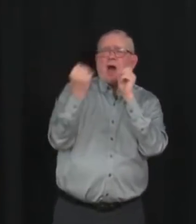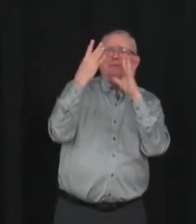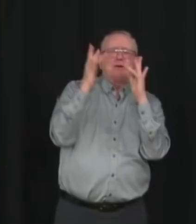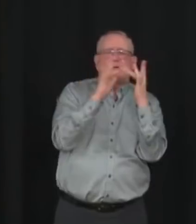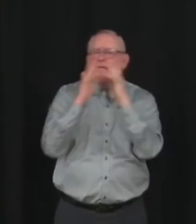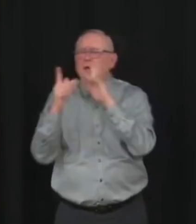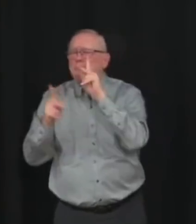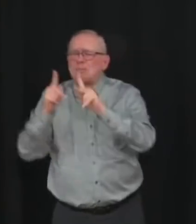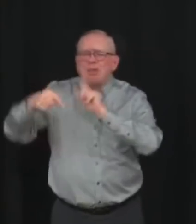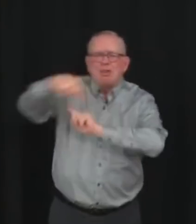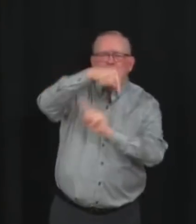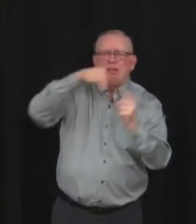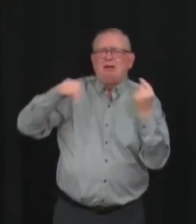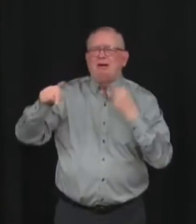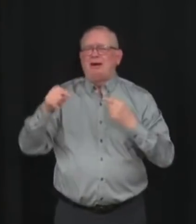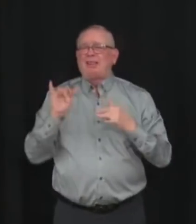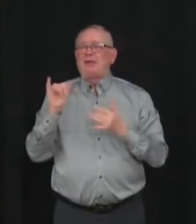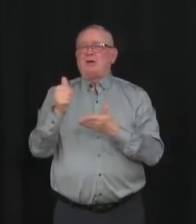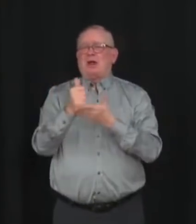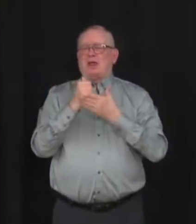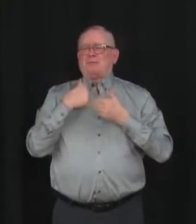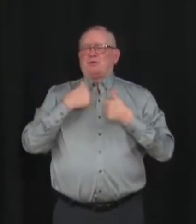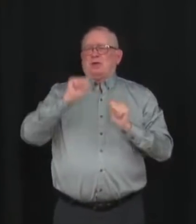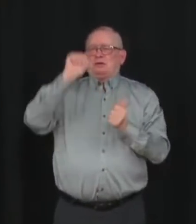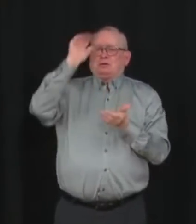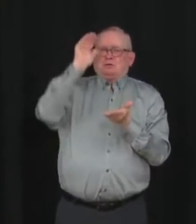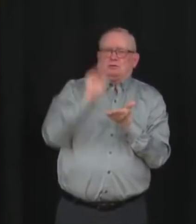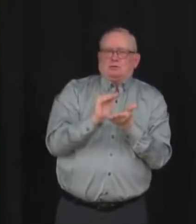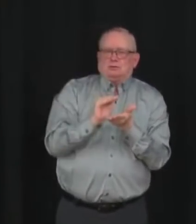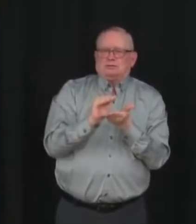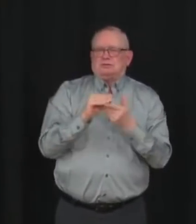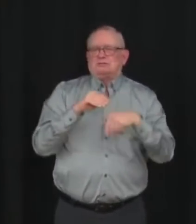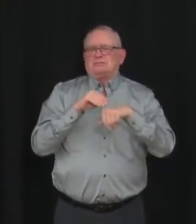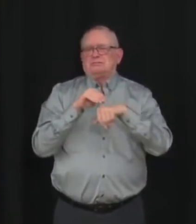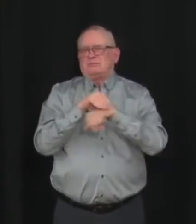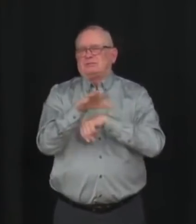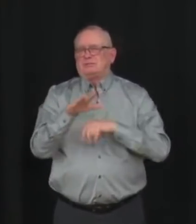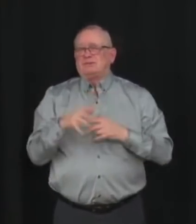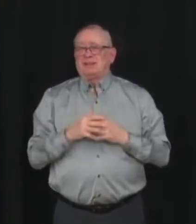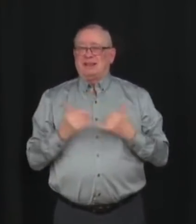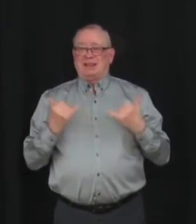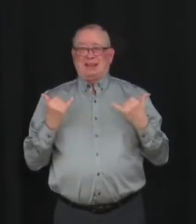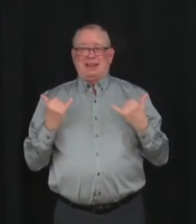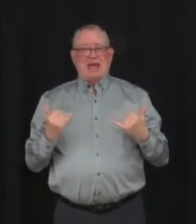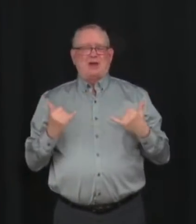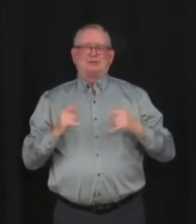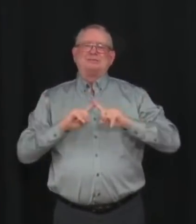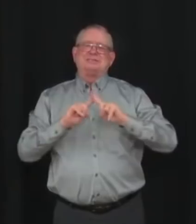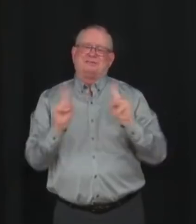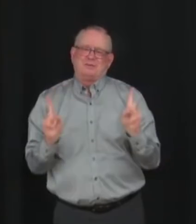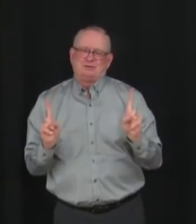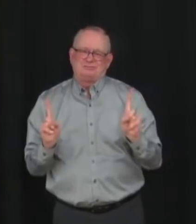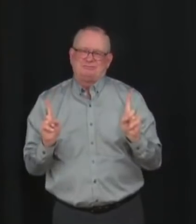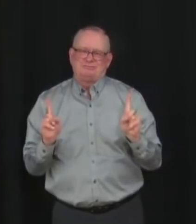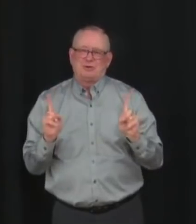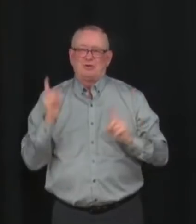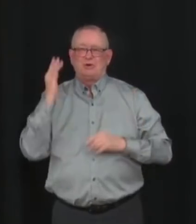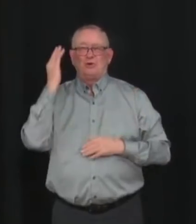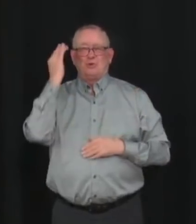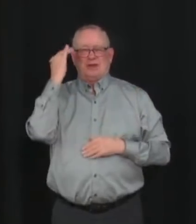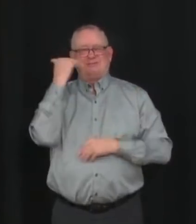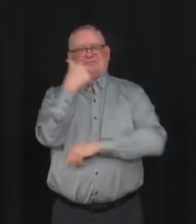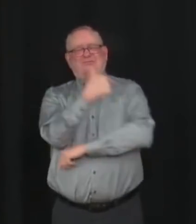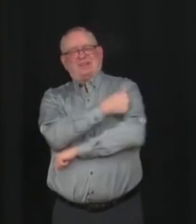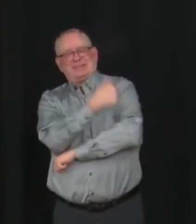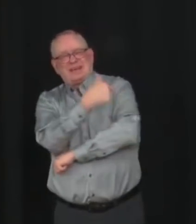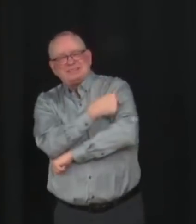impact. We're in a very different place right now with respect to COVID. We have vaccines that are extremely effective at preventing